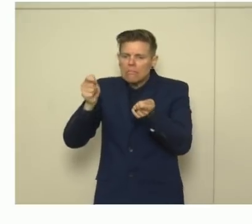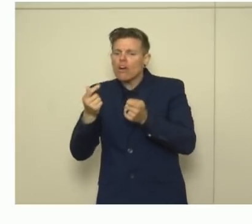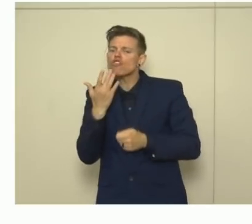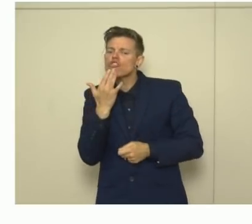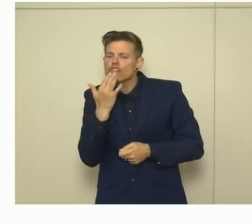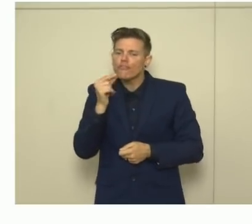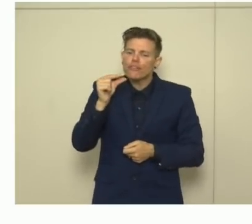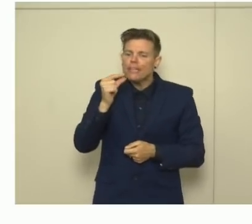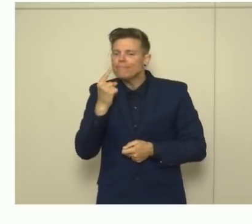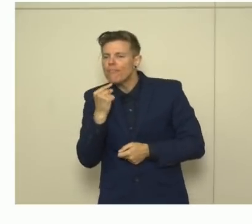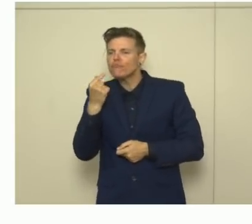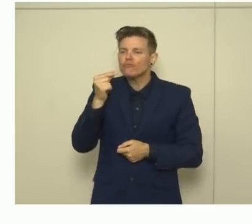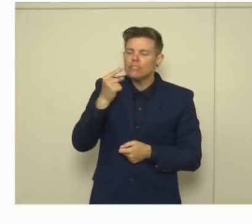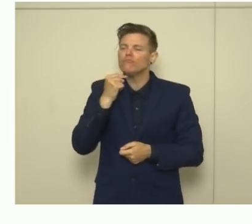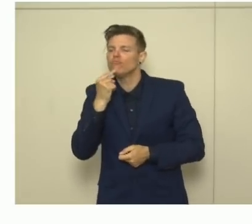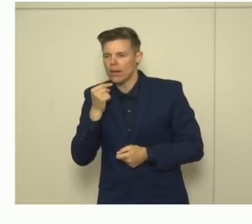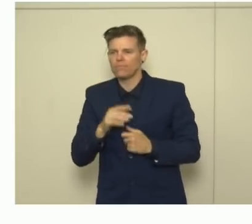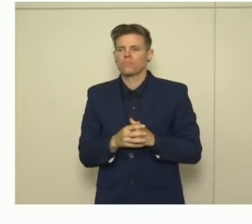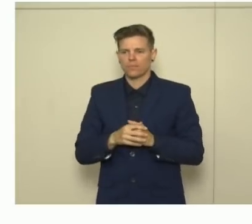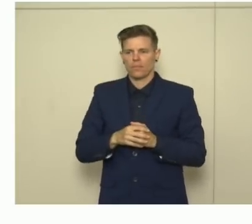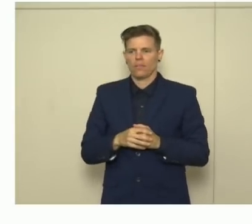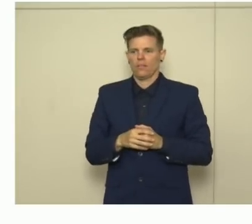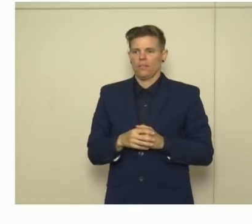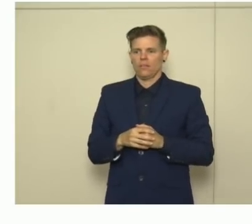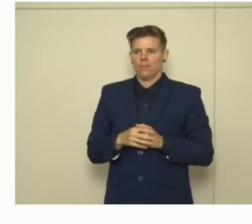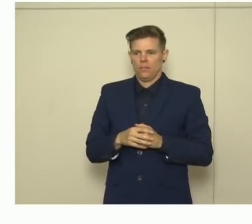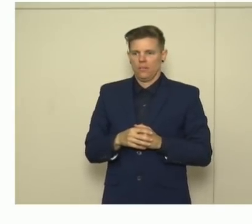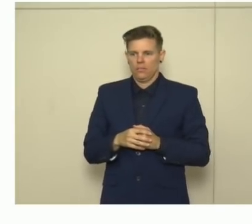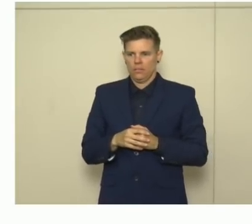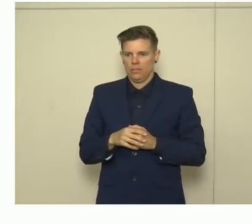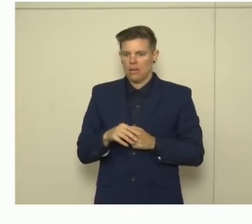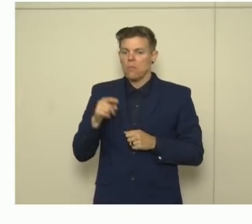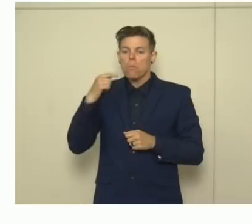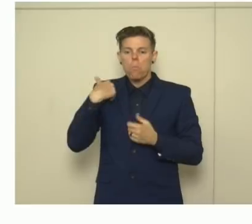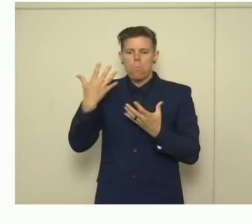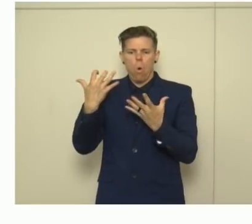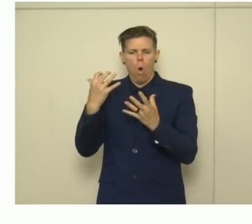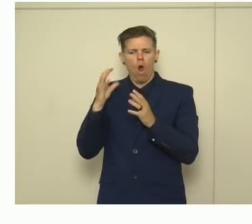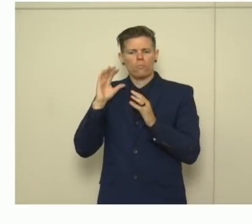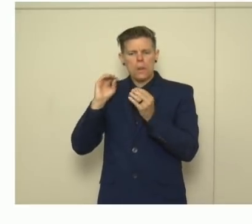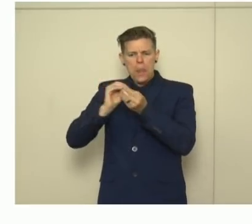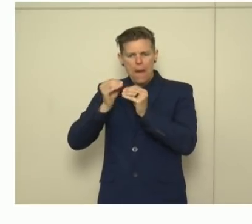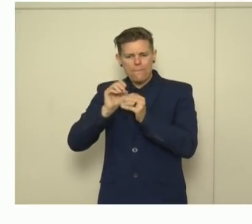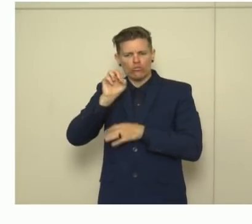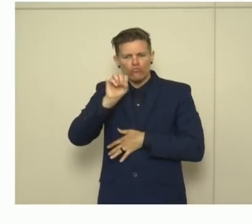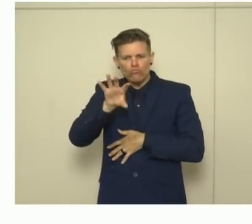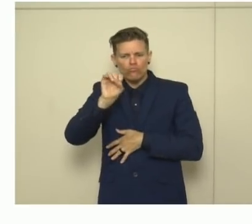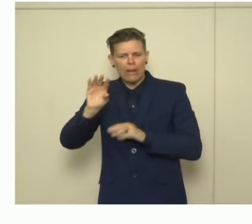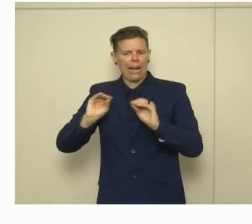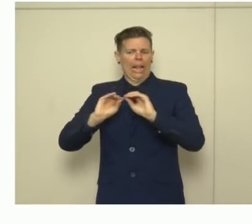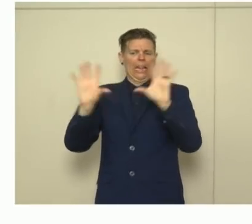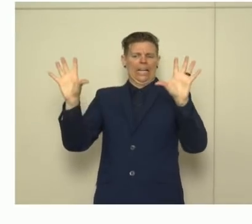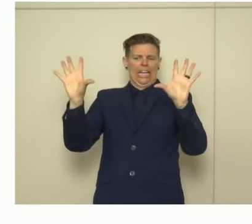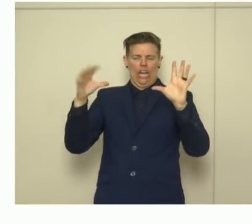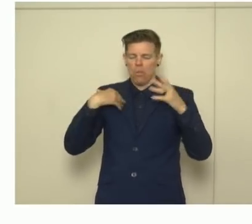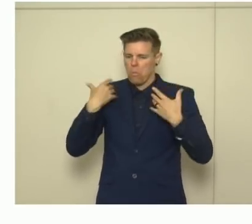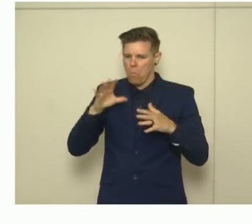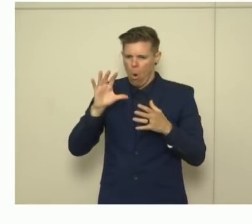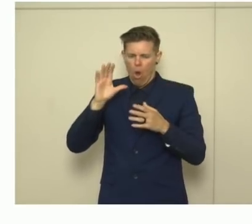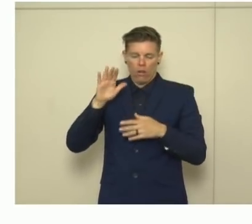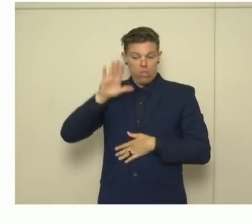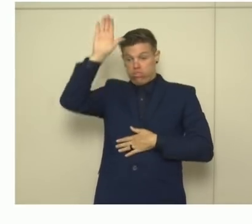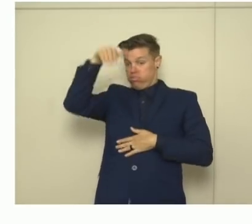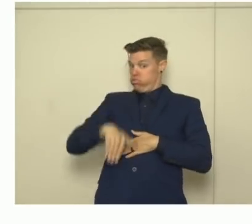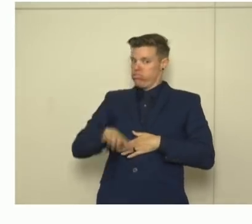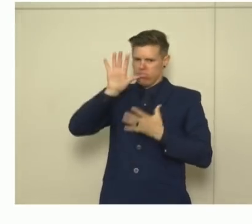the data out. We simply can't tolerate, and the schools can't live with any kind of on-off sort of thing. So we're looking